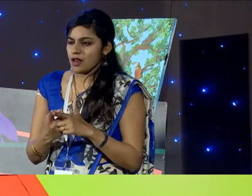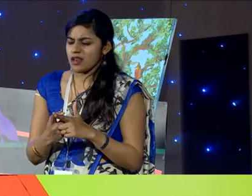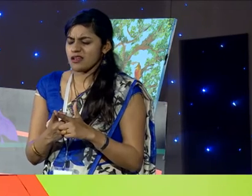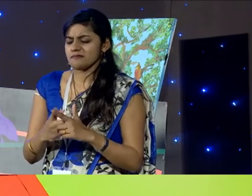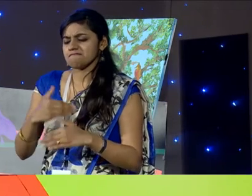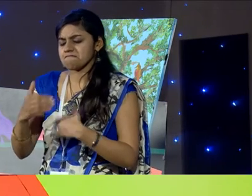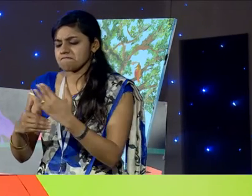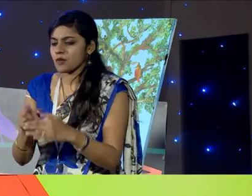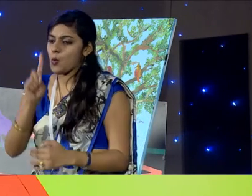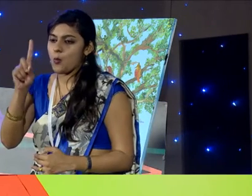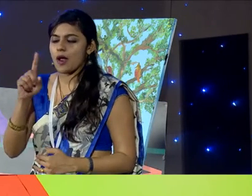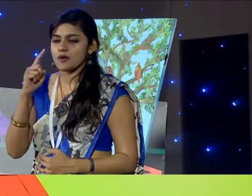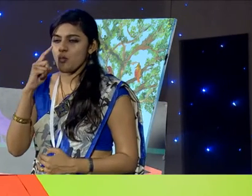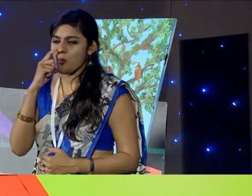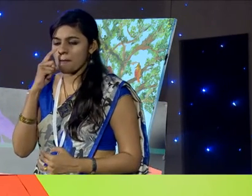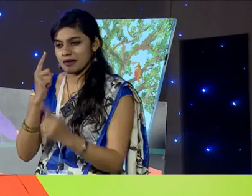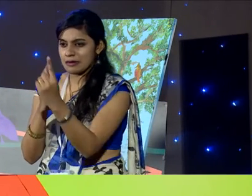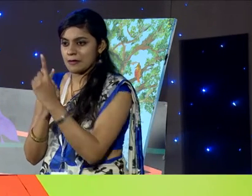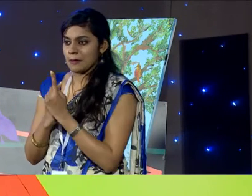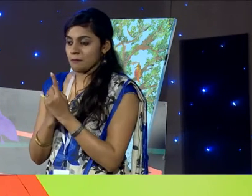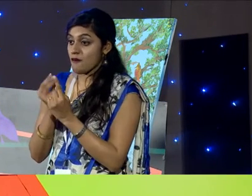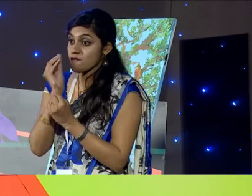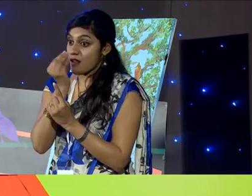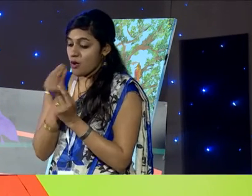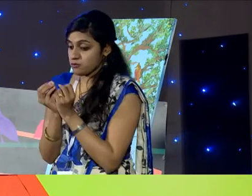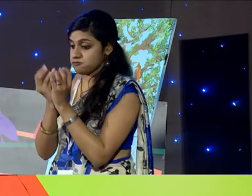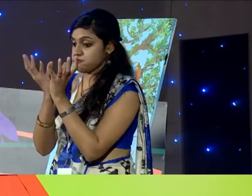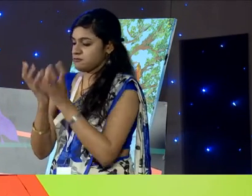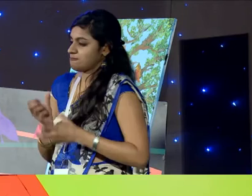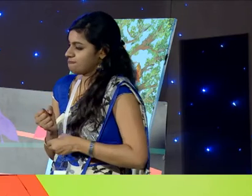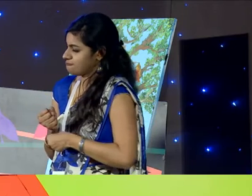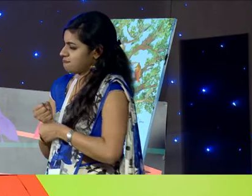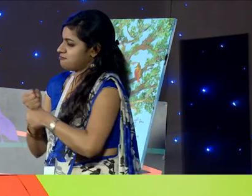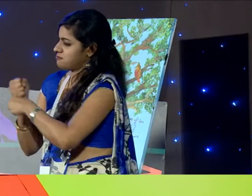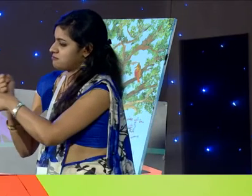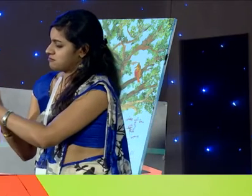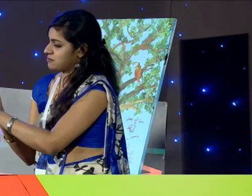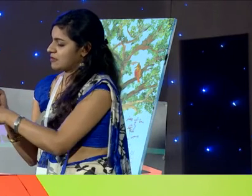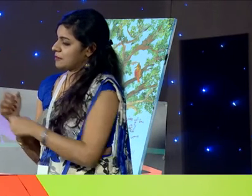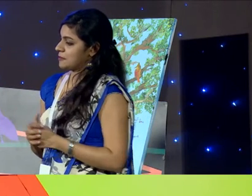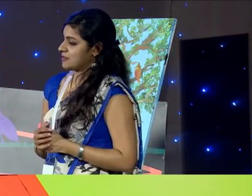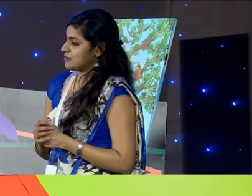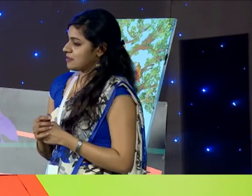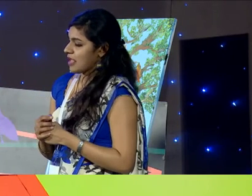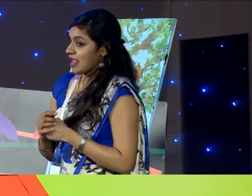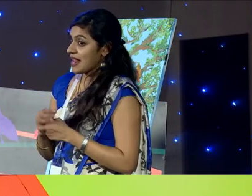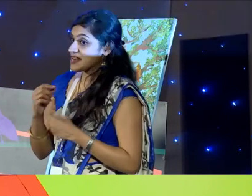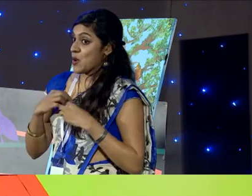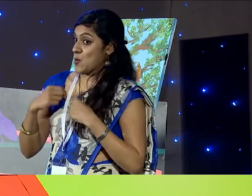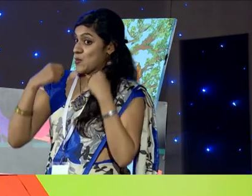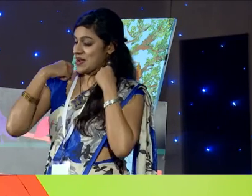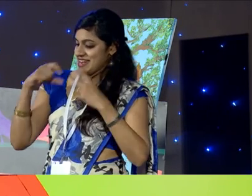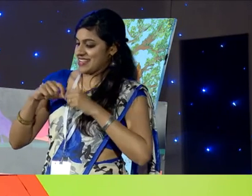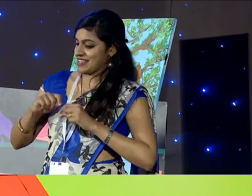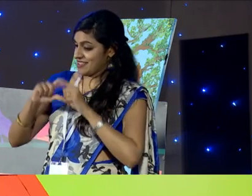office, she burst into tears. She gave me this invitation card for her son's marriage, which was a very contradictory set